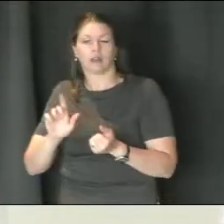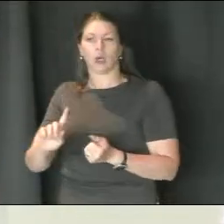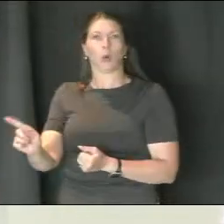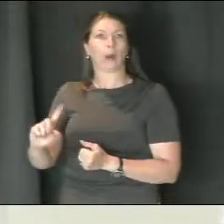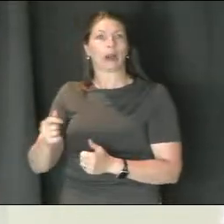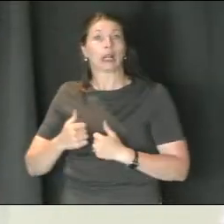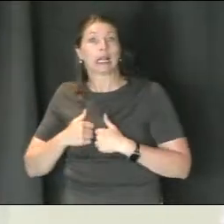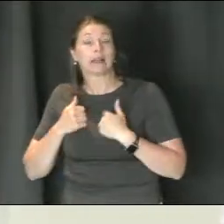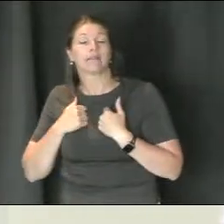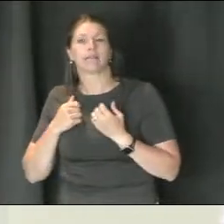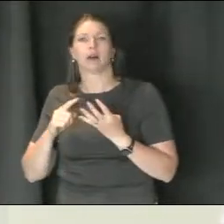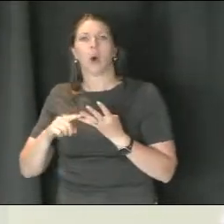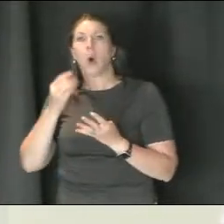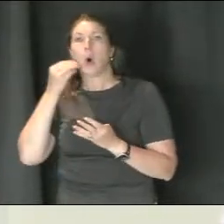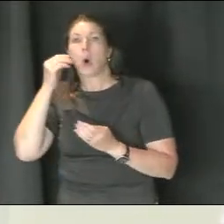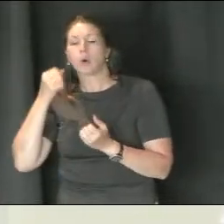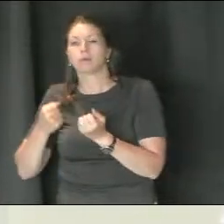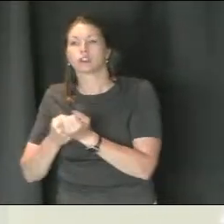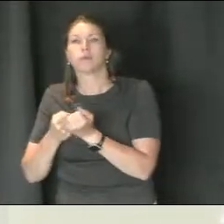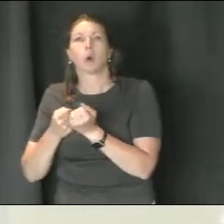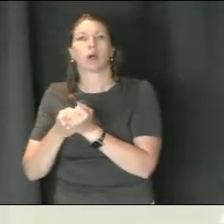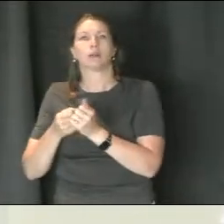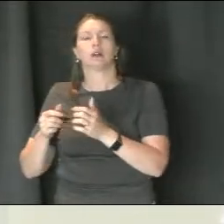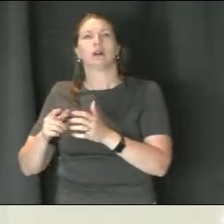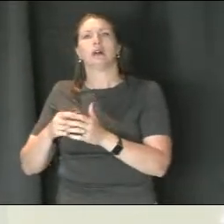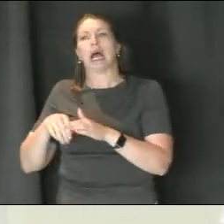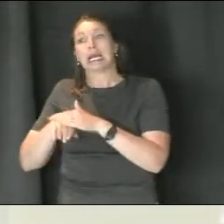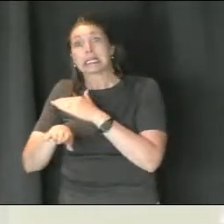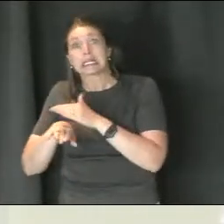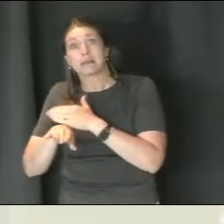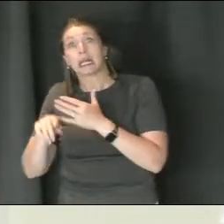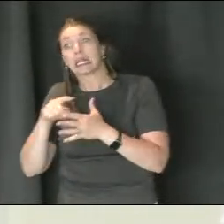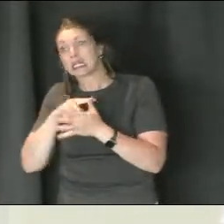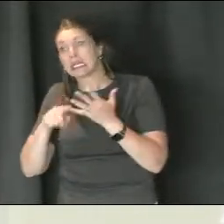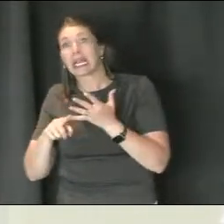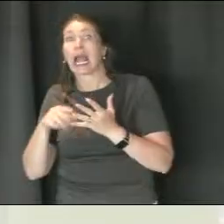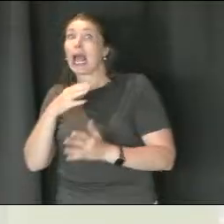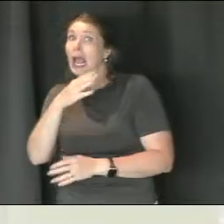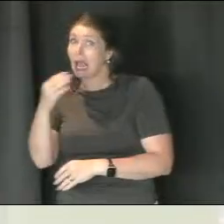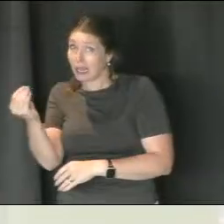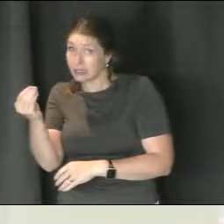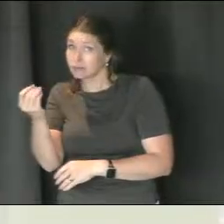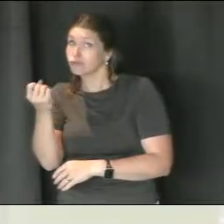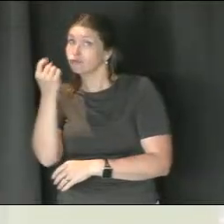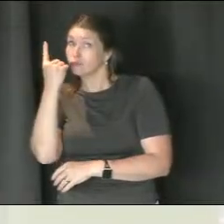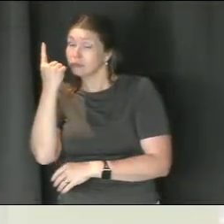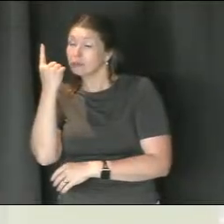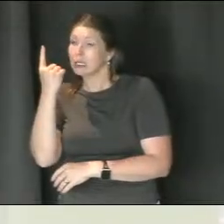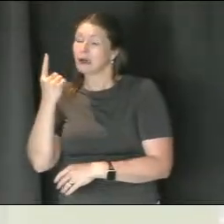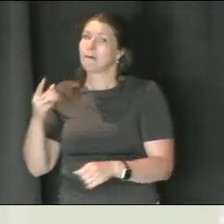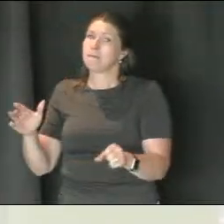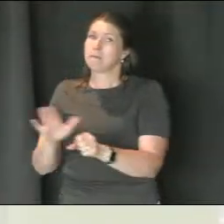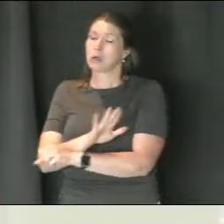home supports, accessibility, and accommodating family